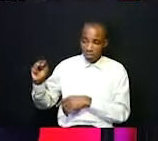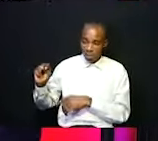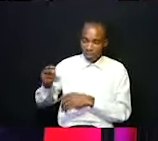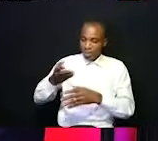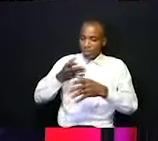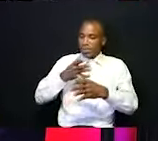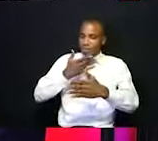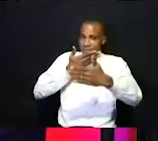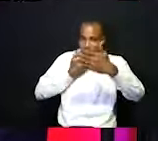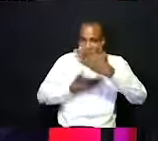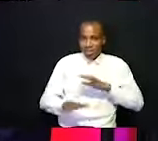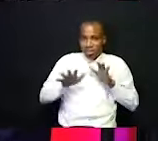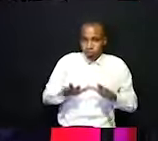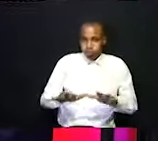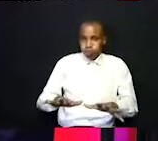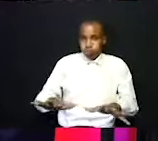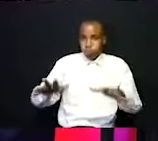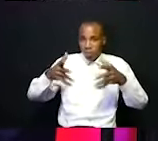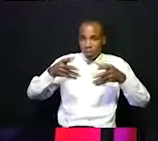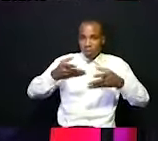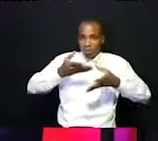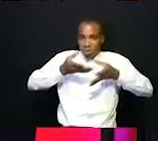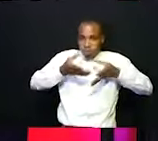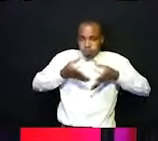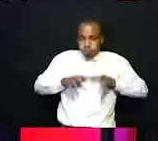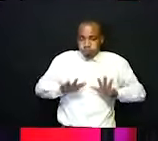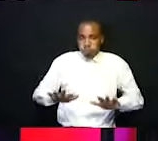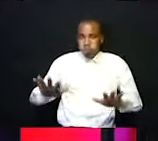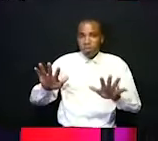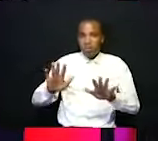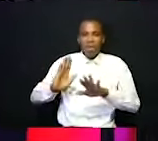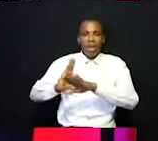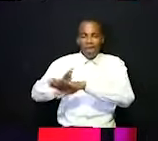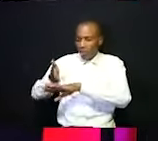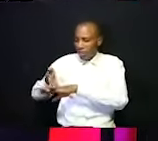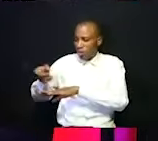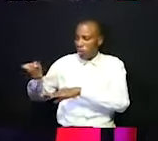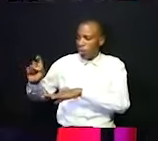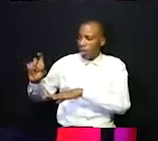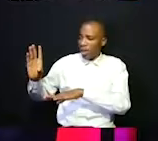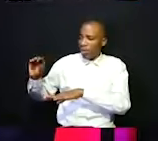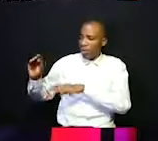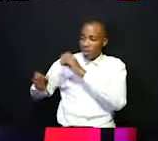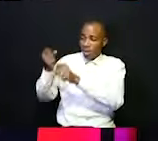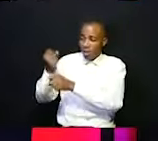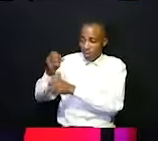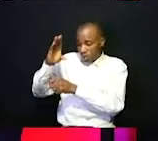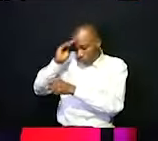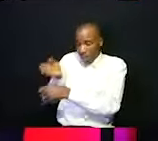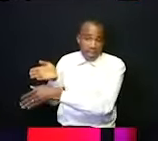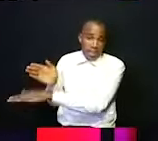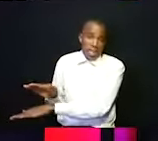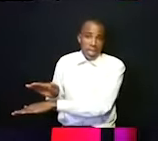want to atwaso no di pakwa wobeye ewo asetinem anabrabo. After 150 years after the man had gone to be with the